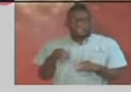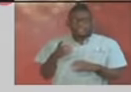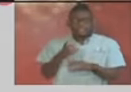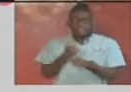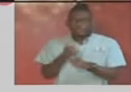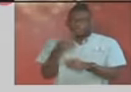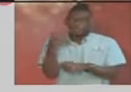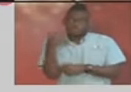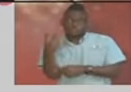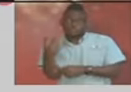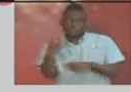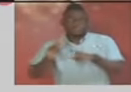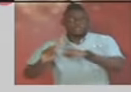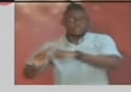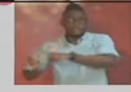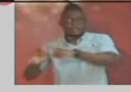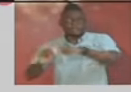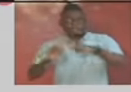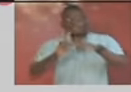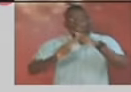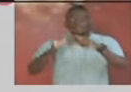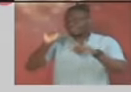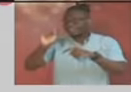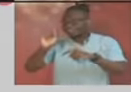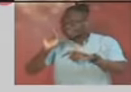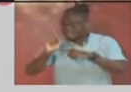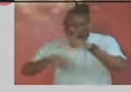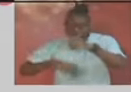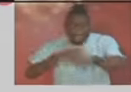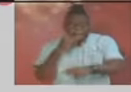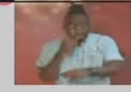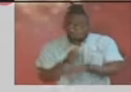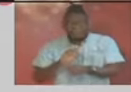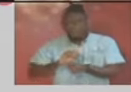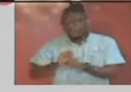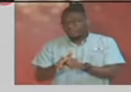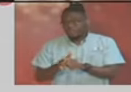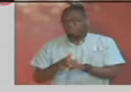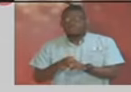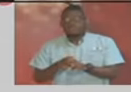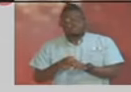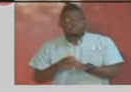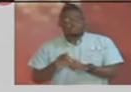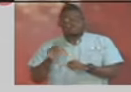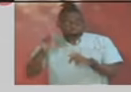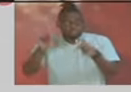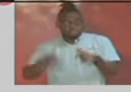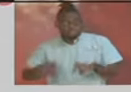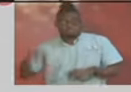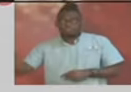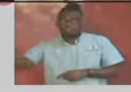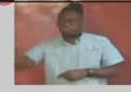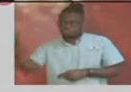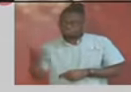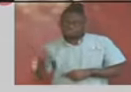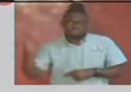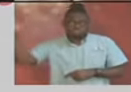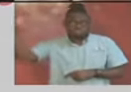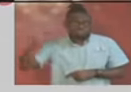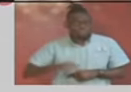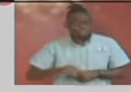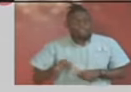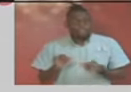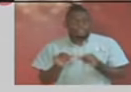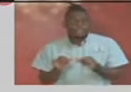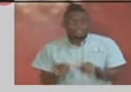out of, which is a UK variant, which we had in a repatriated person. We continue to have cases of repatriated persons being positive,